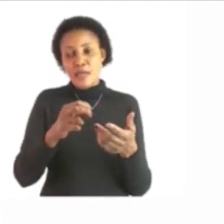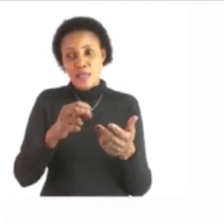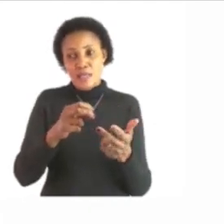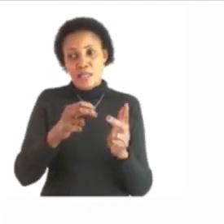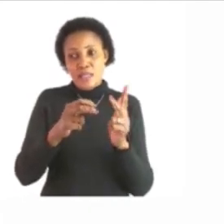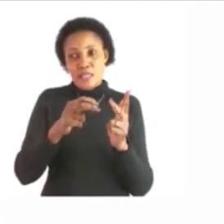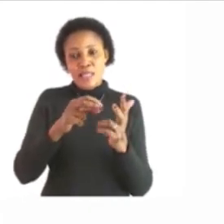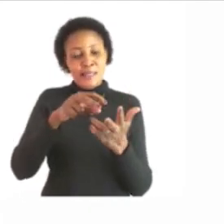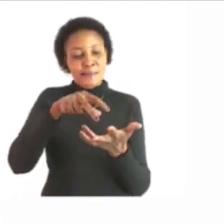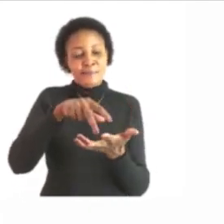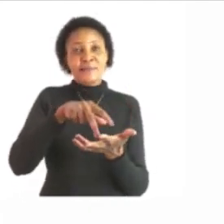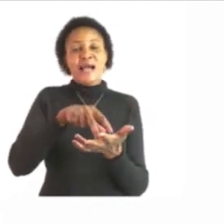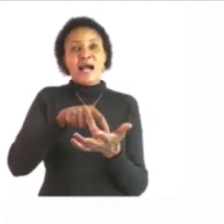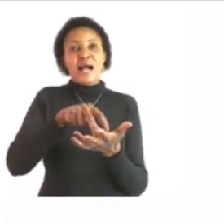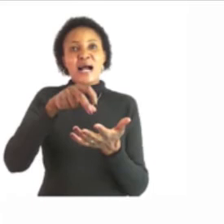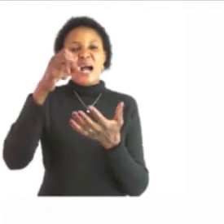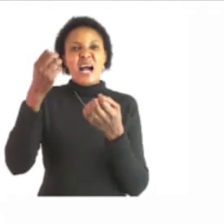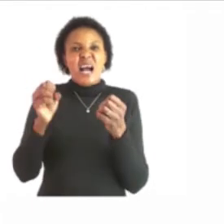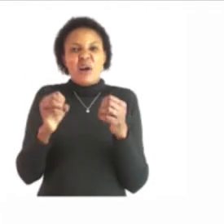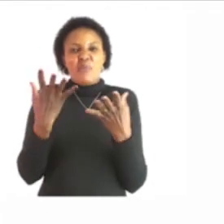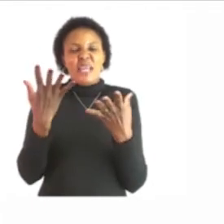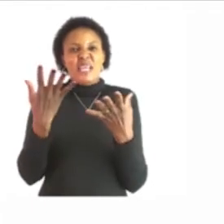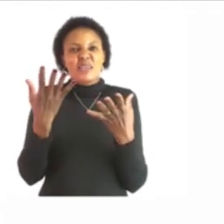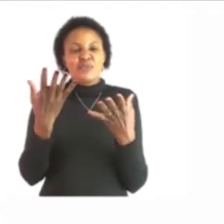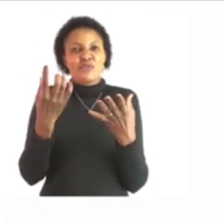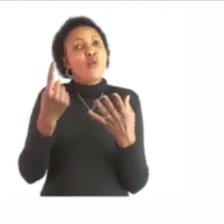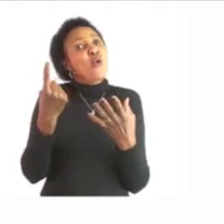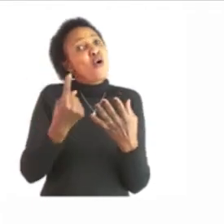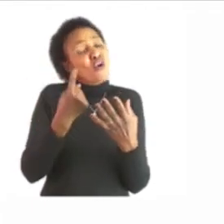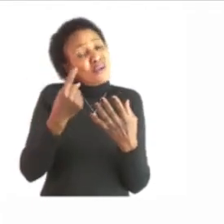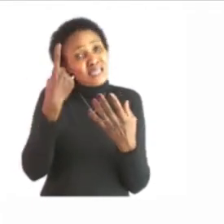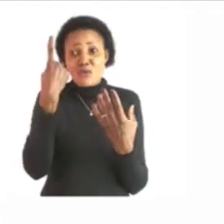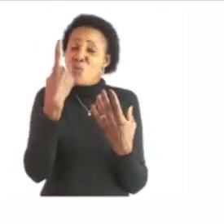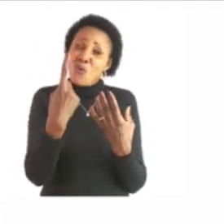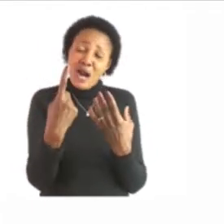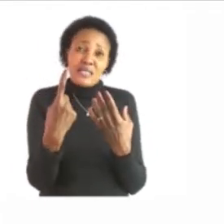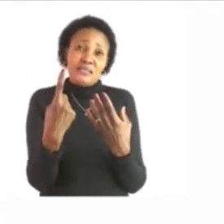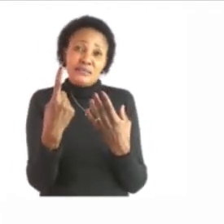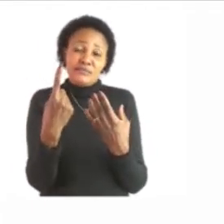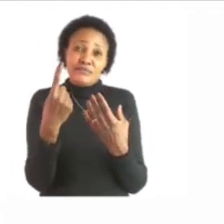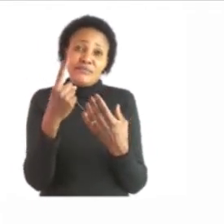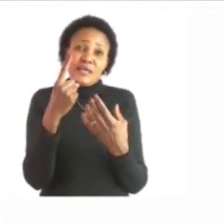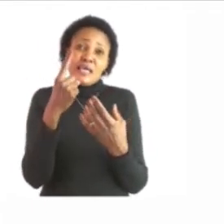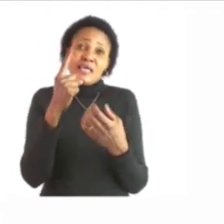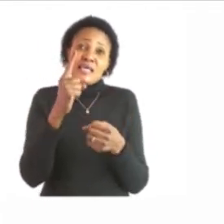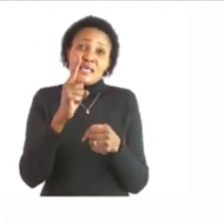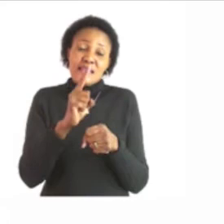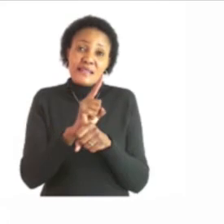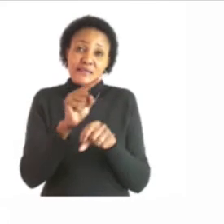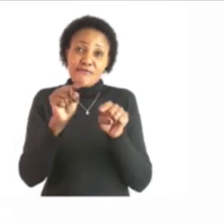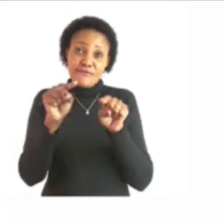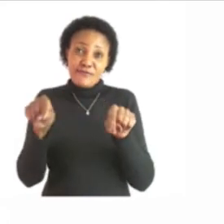How many hot air balloons do we have? It's only 1. So in the first block, I want you